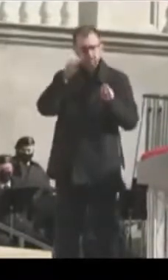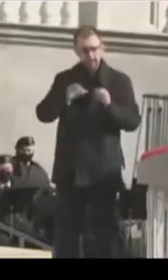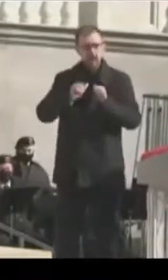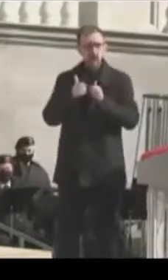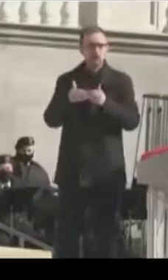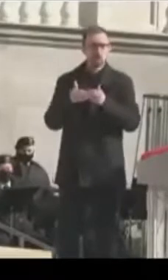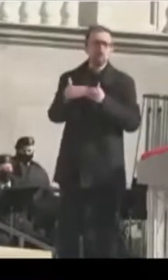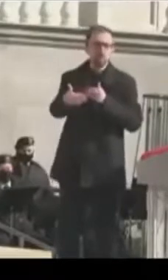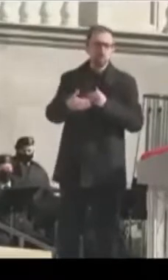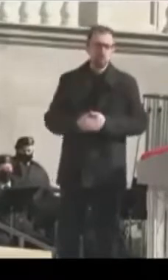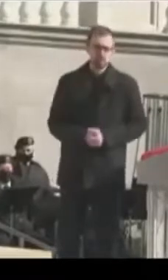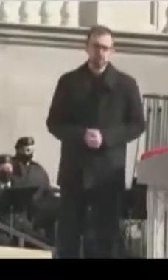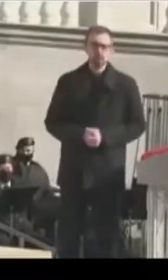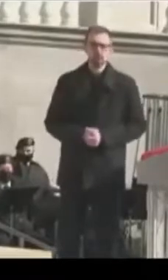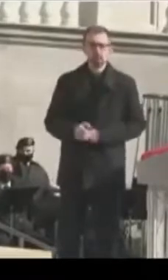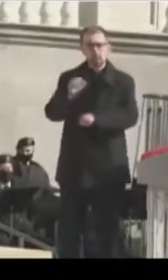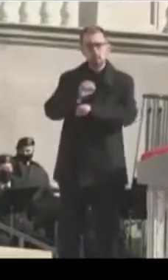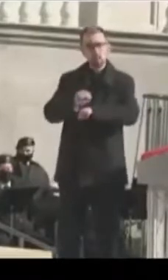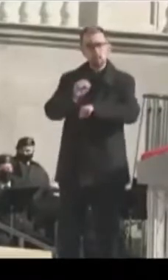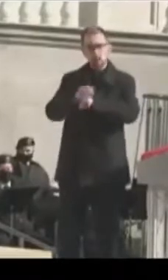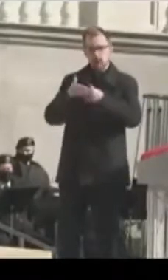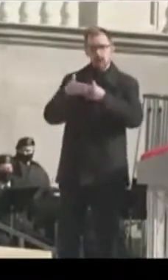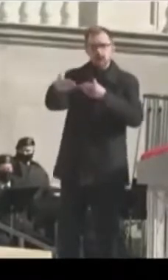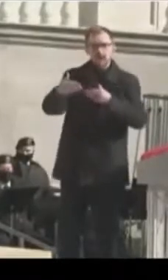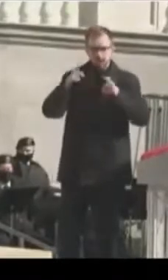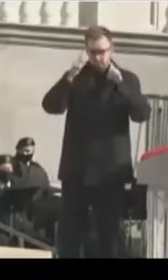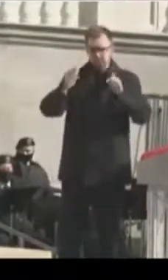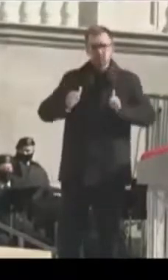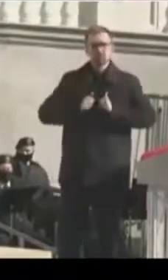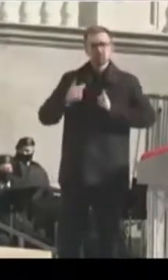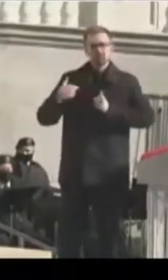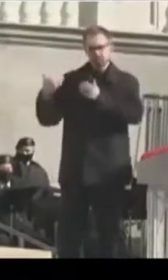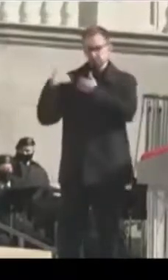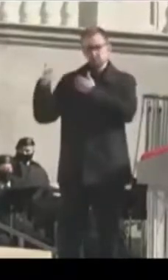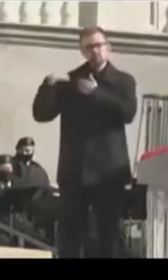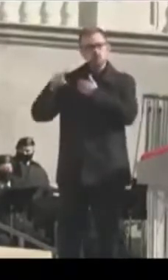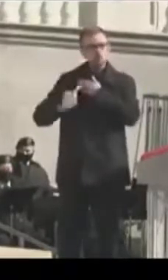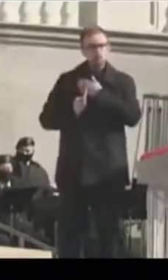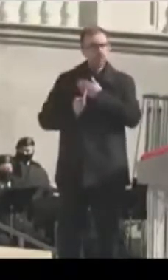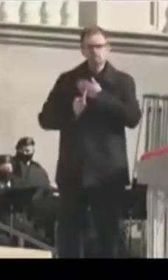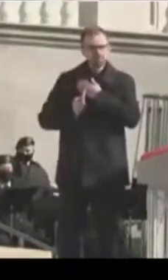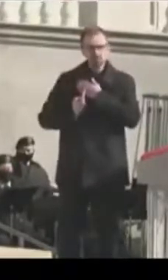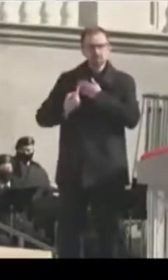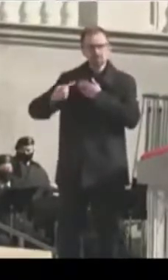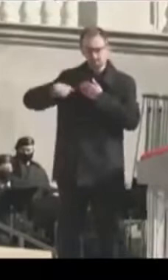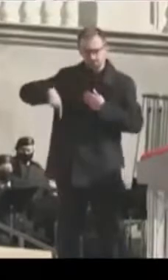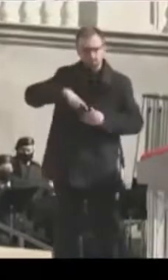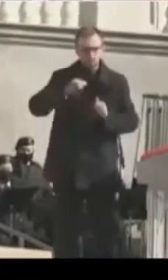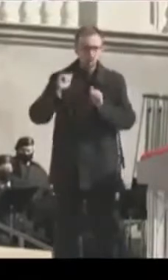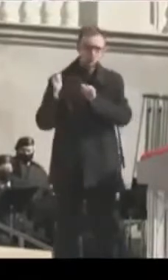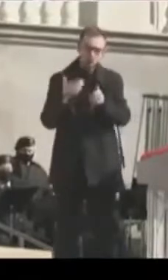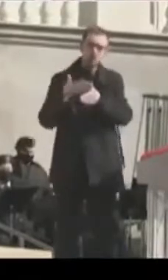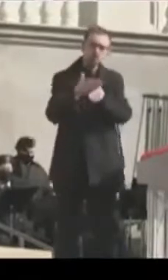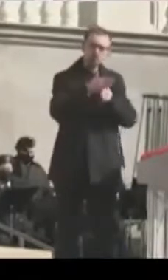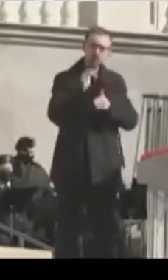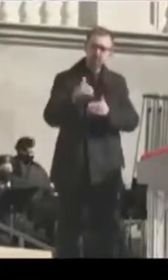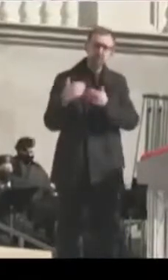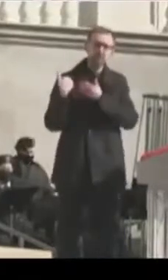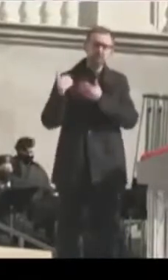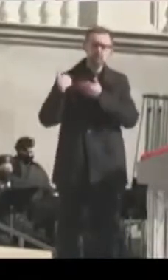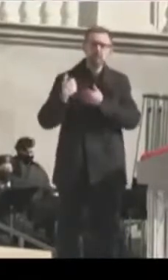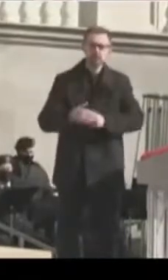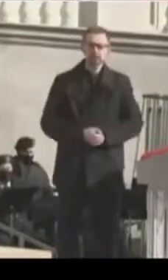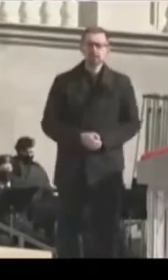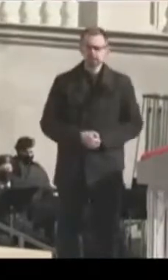The work to be done is not up to me alone. It is shared by all of us. We